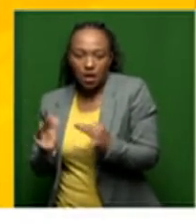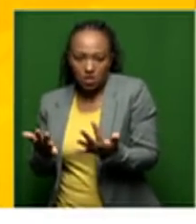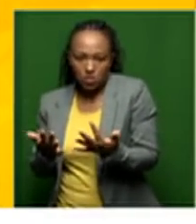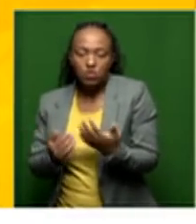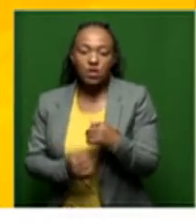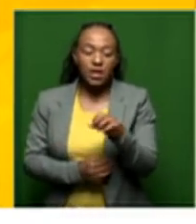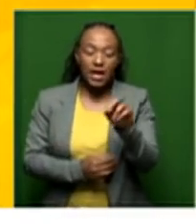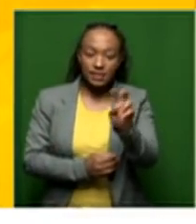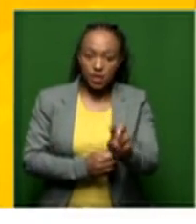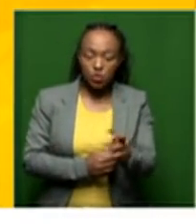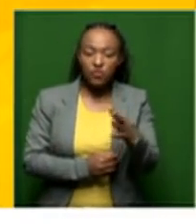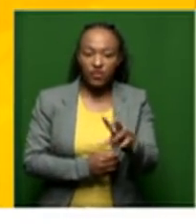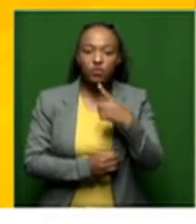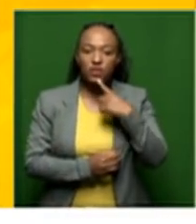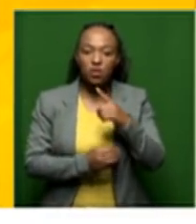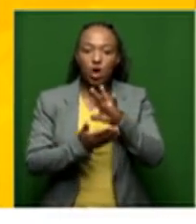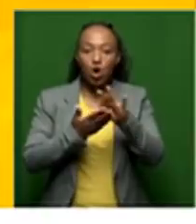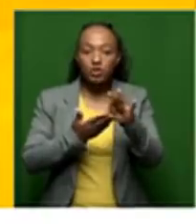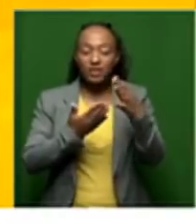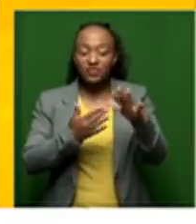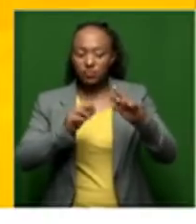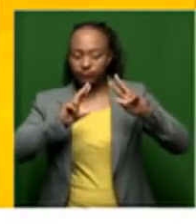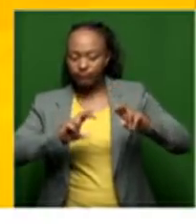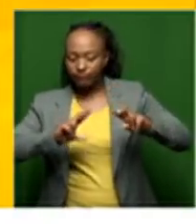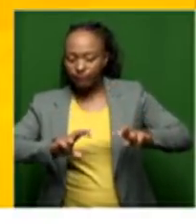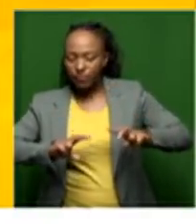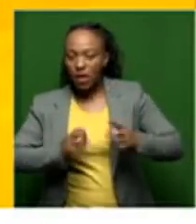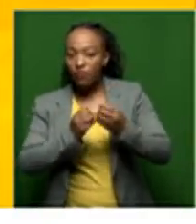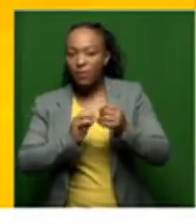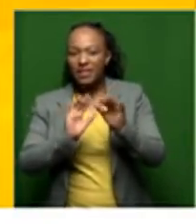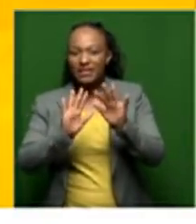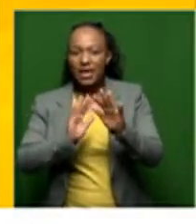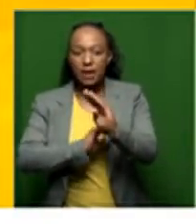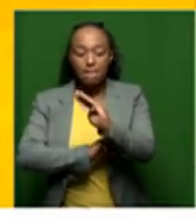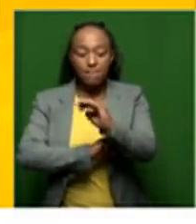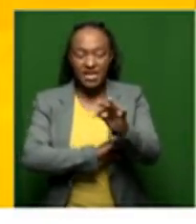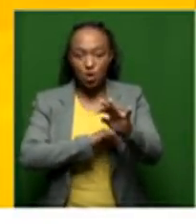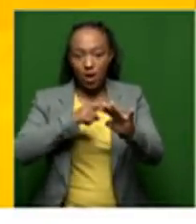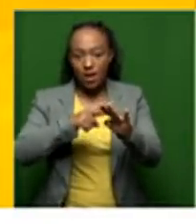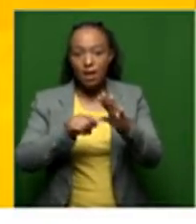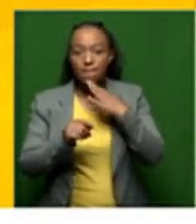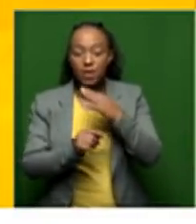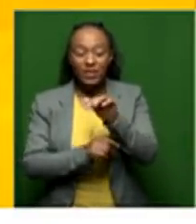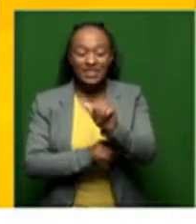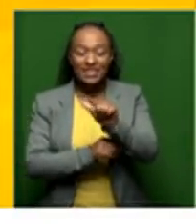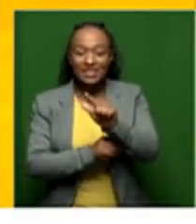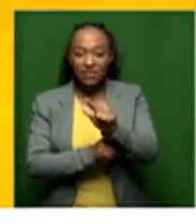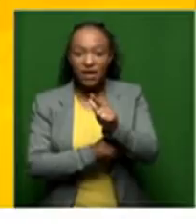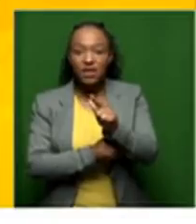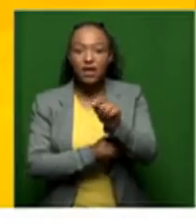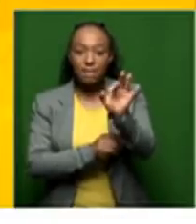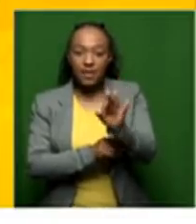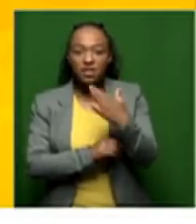SIU says it's investigating contracts worth around 10 billion rand, which accounts for 67% of